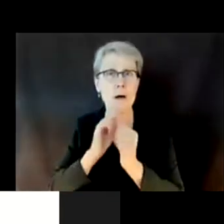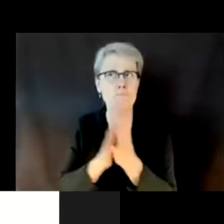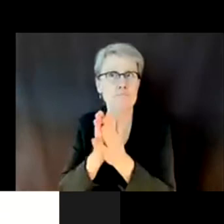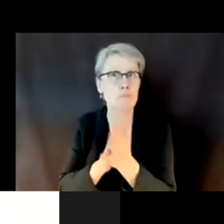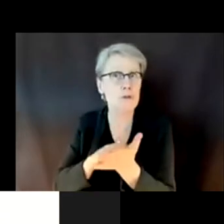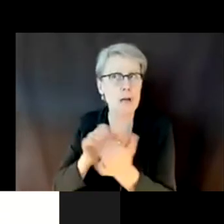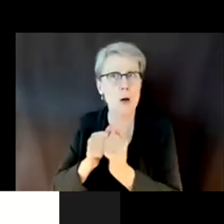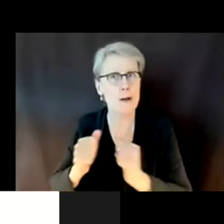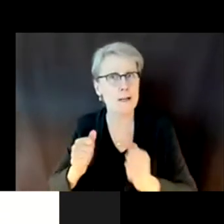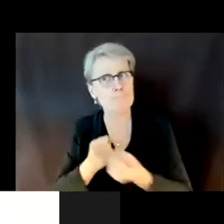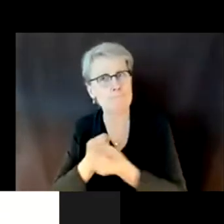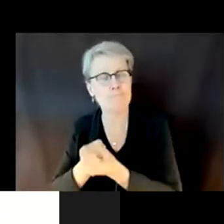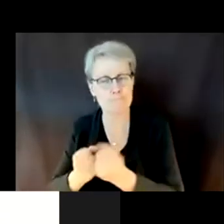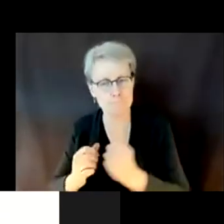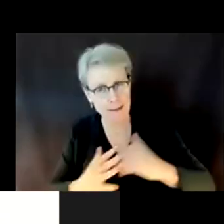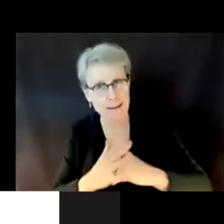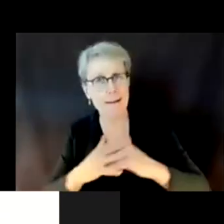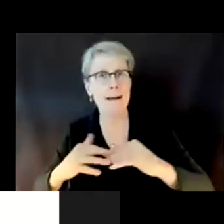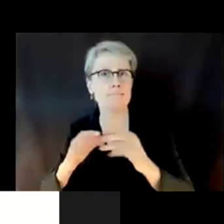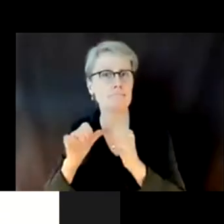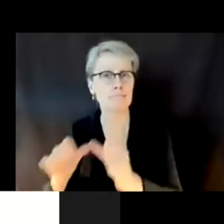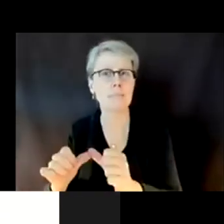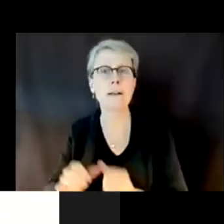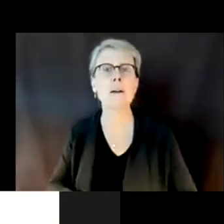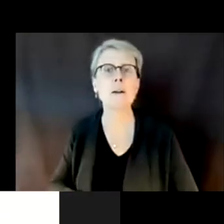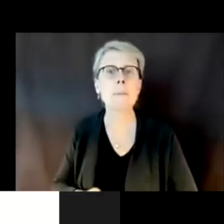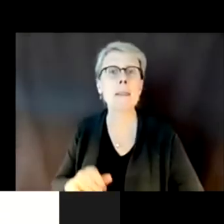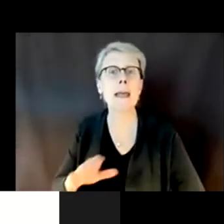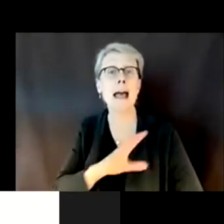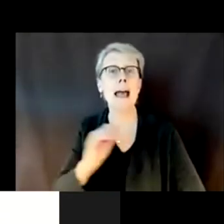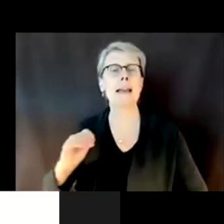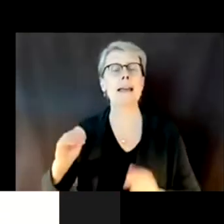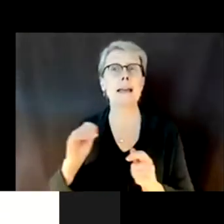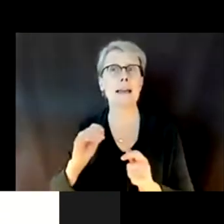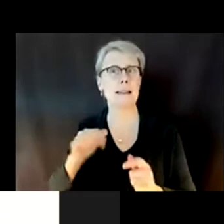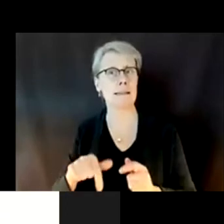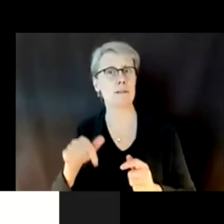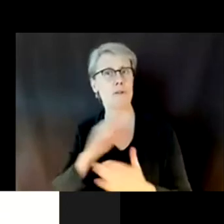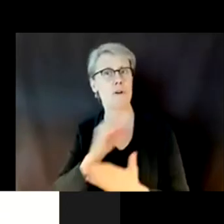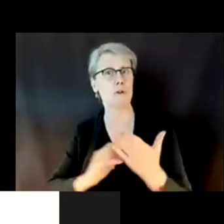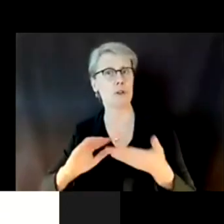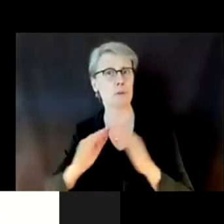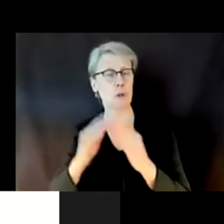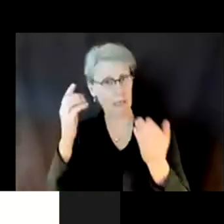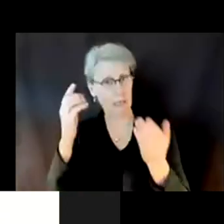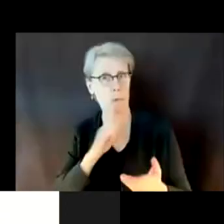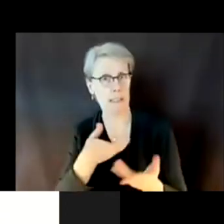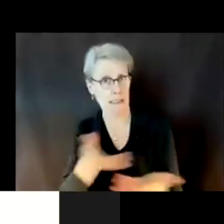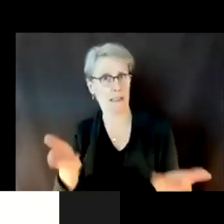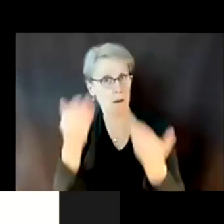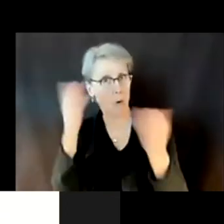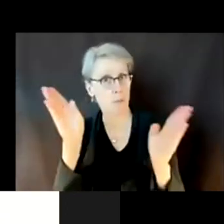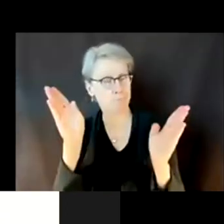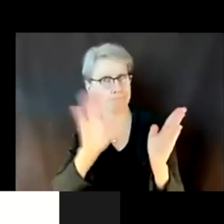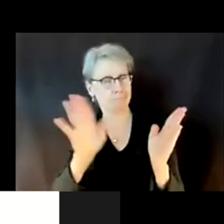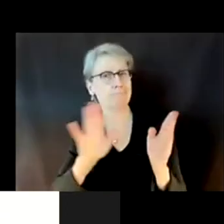how excited am I to see the progressive, well, I shouldn't even assume that, sorry, the arts community here together today for some learning. Digital Ladders